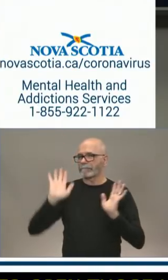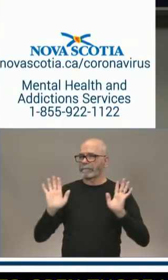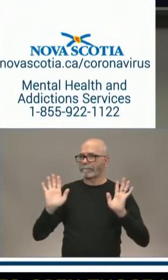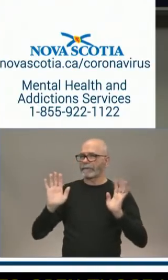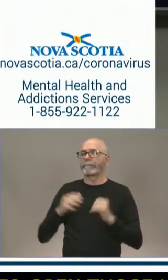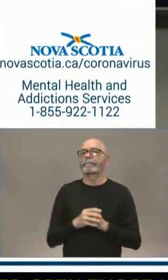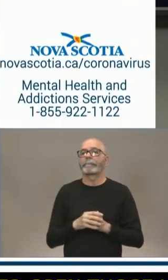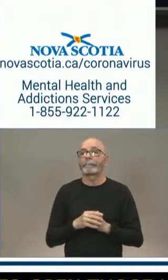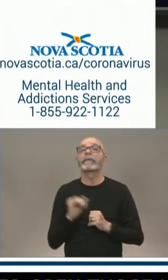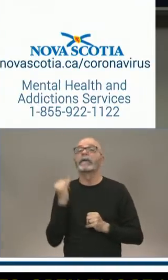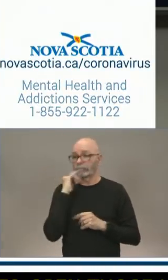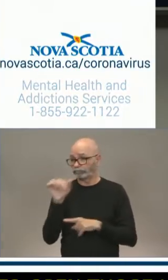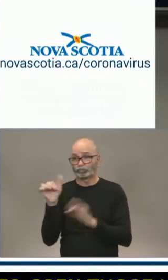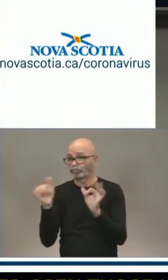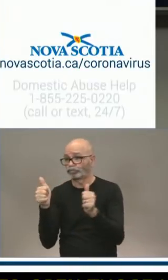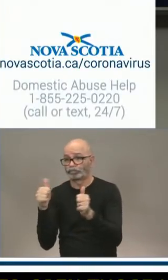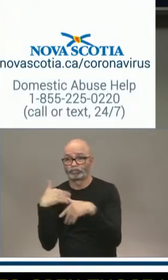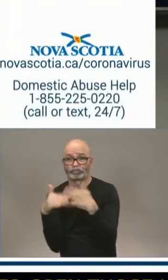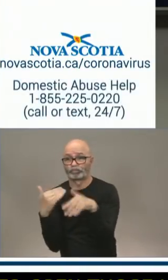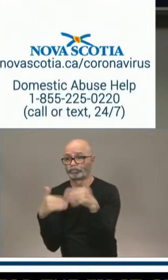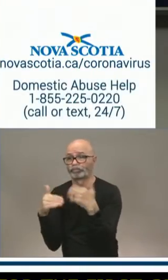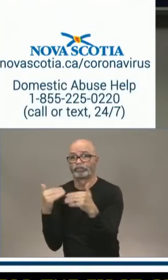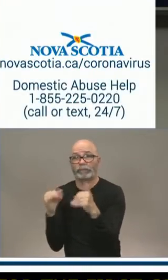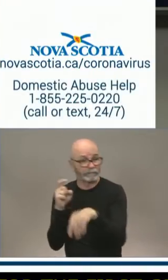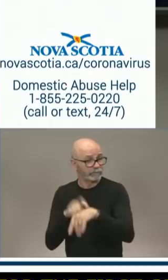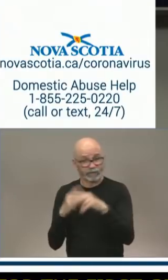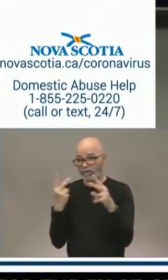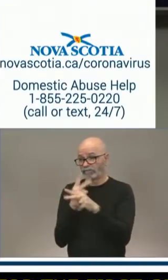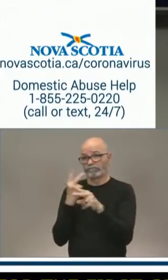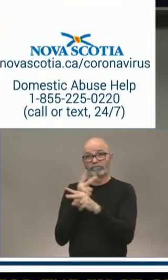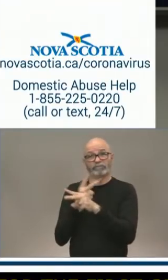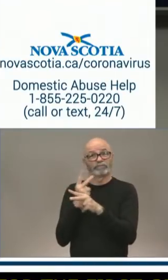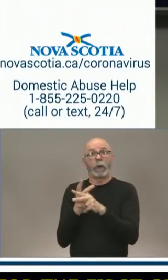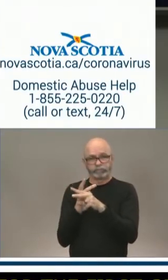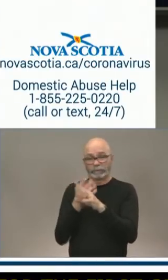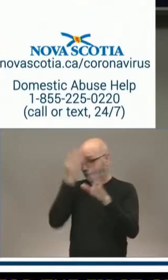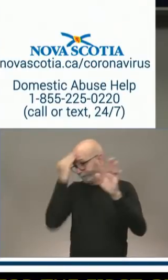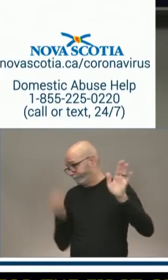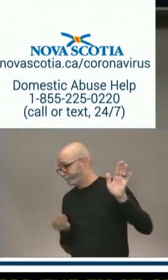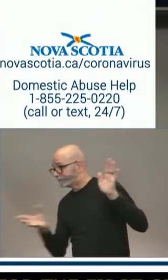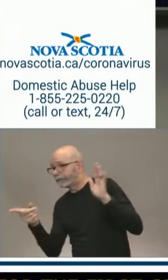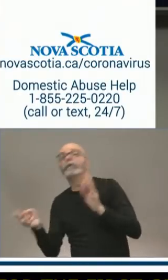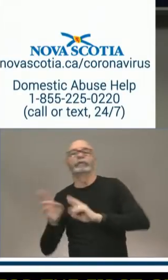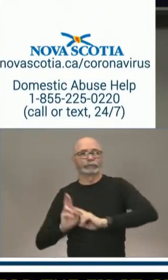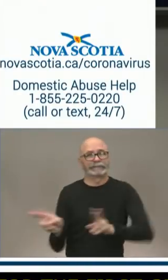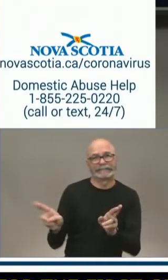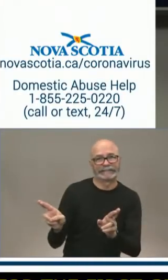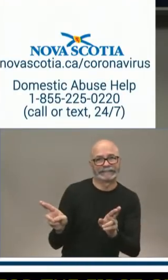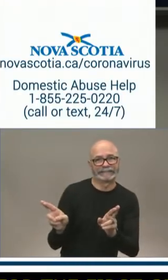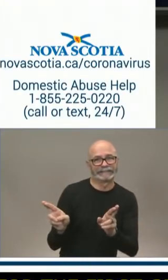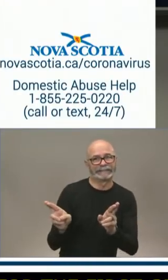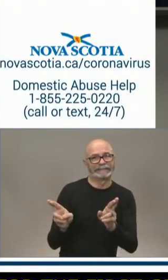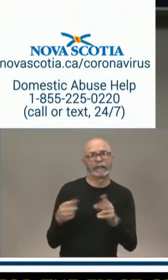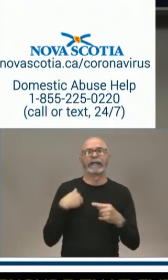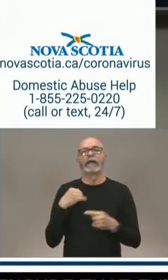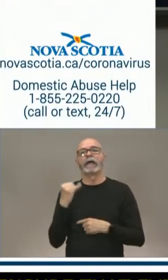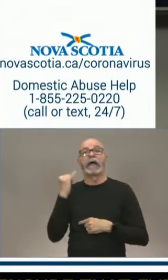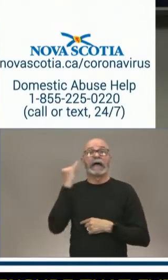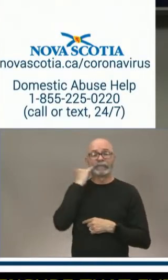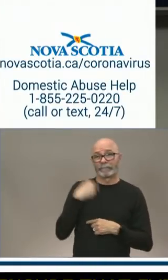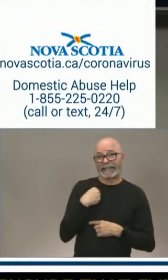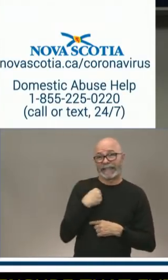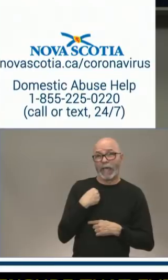their opportunity to book based on their month of birth comes up. If you try to book Monday and you weren't